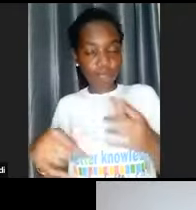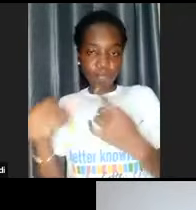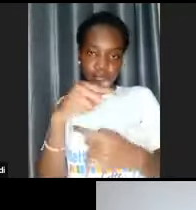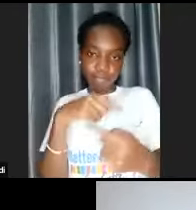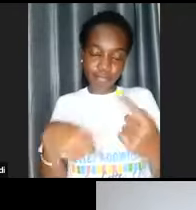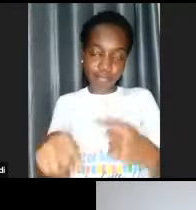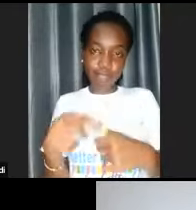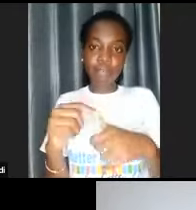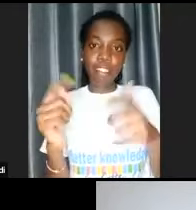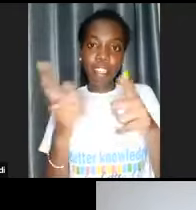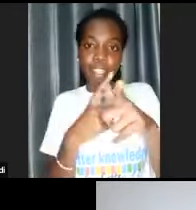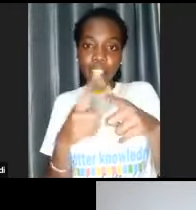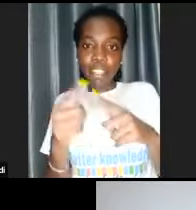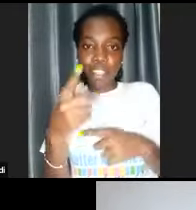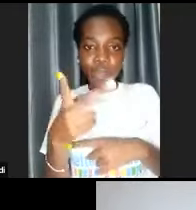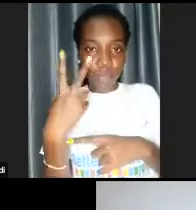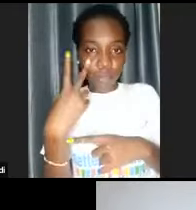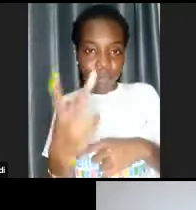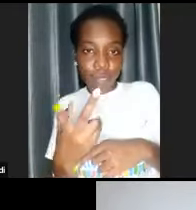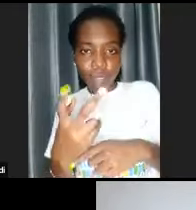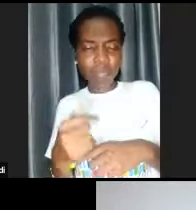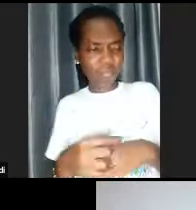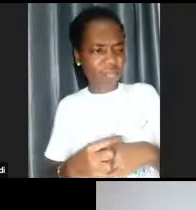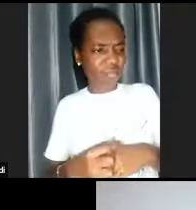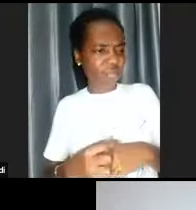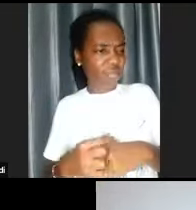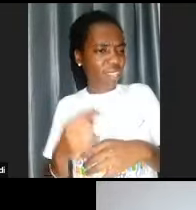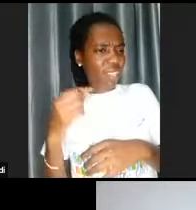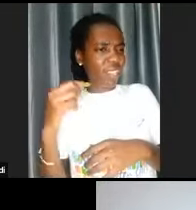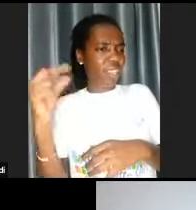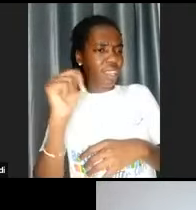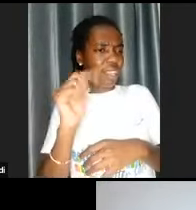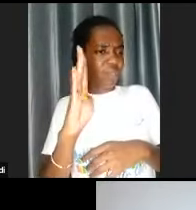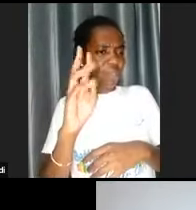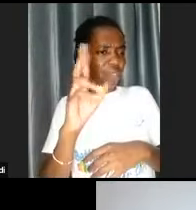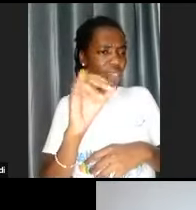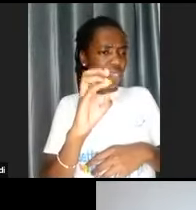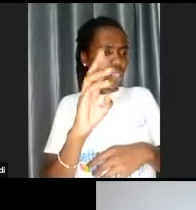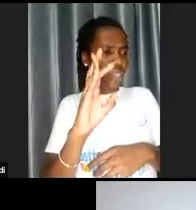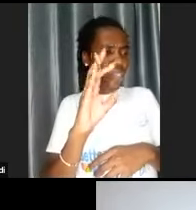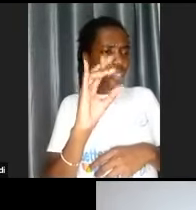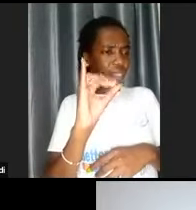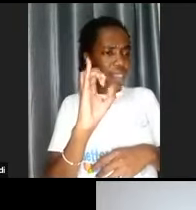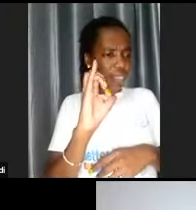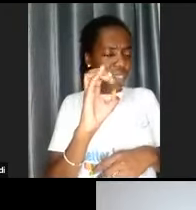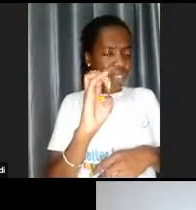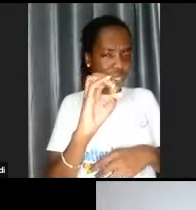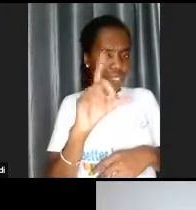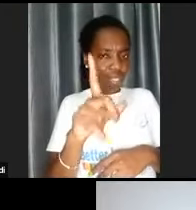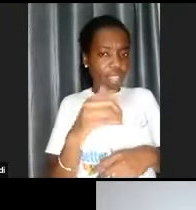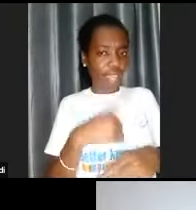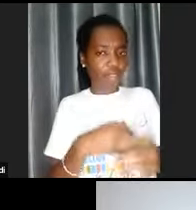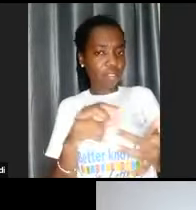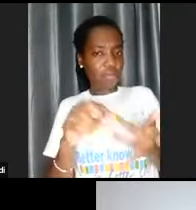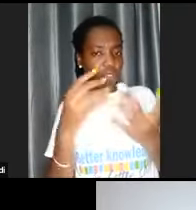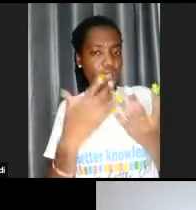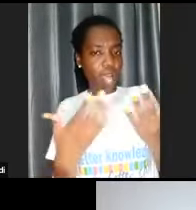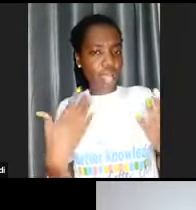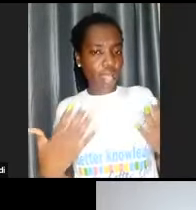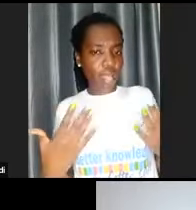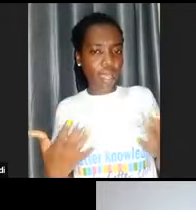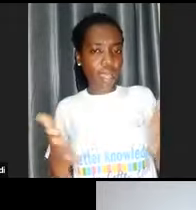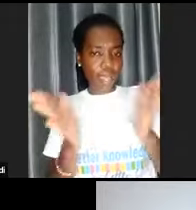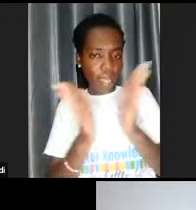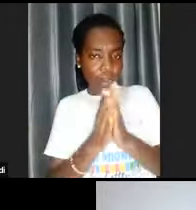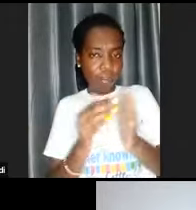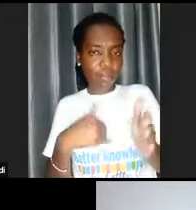me, Gabriel, it's like I have a special grace around drunkard people, Alcoholic Anonymous. He was telling me, everywhere I go to